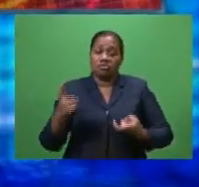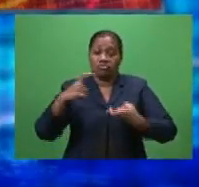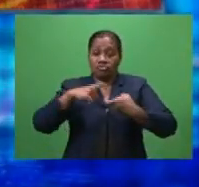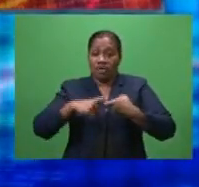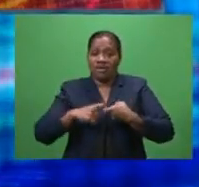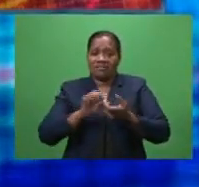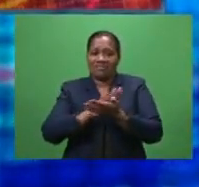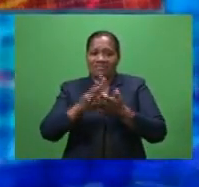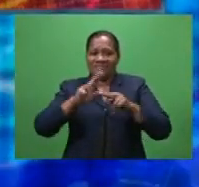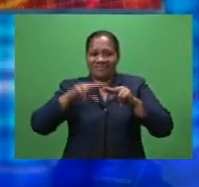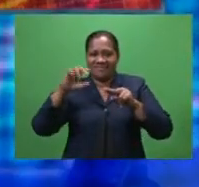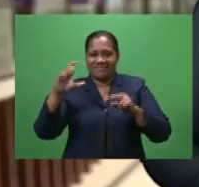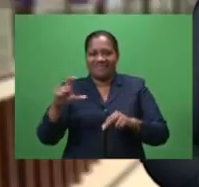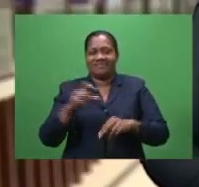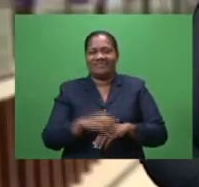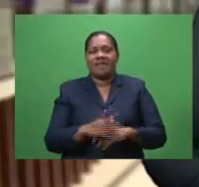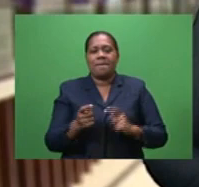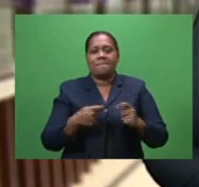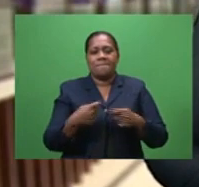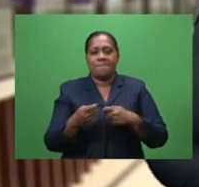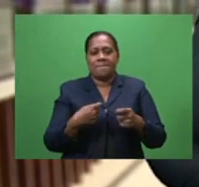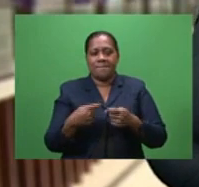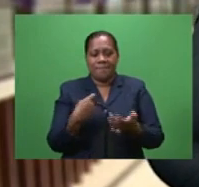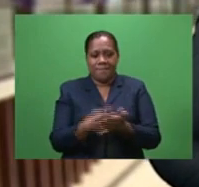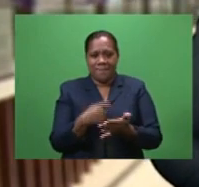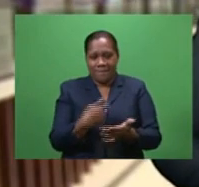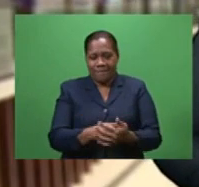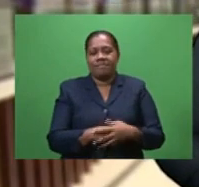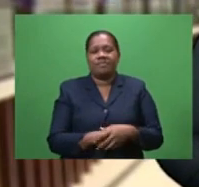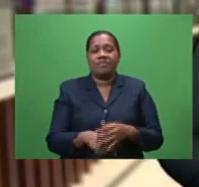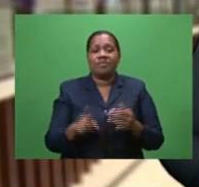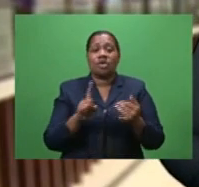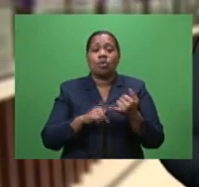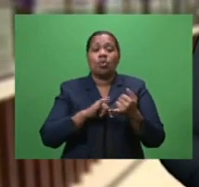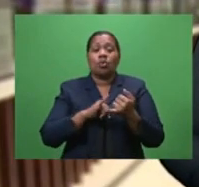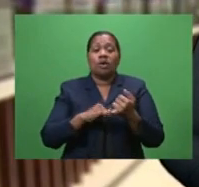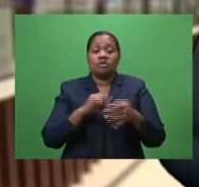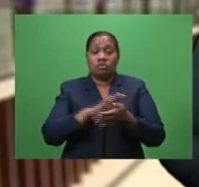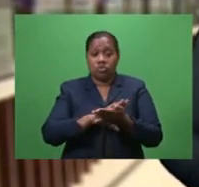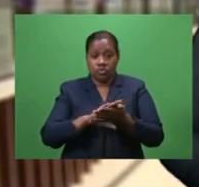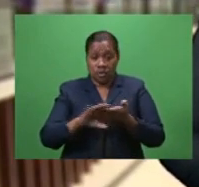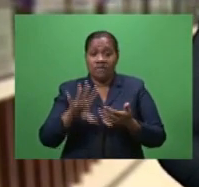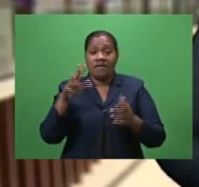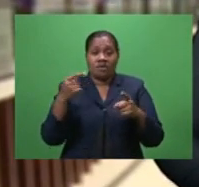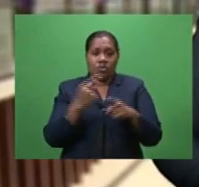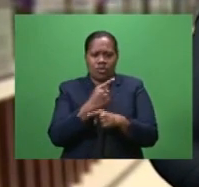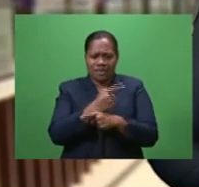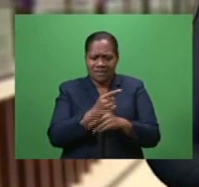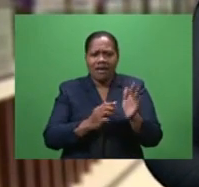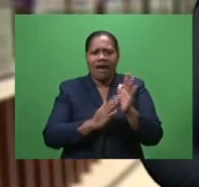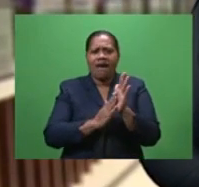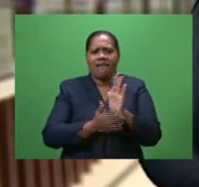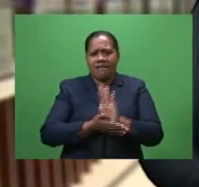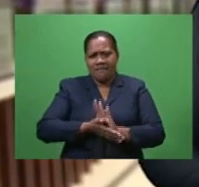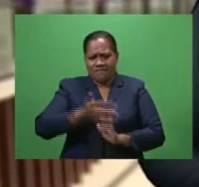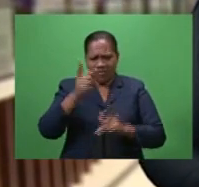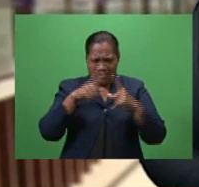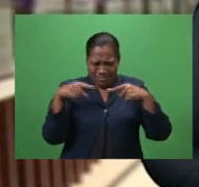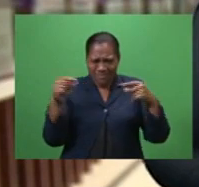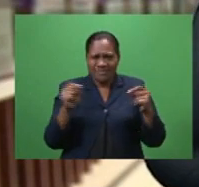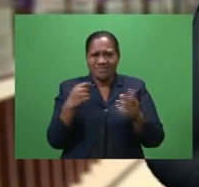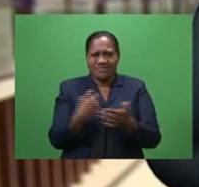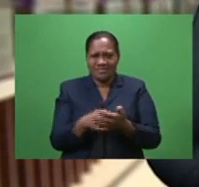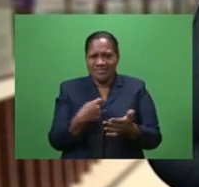with the latest from the money markets. U.S. dollar edged near a five-week high against the yen, although its rise was kept by